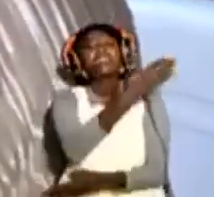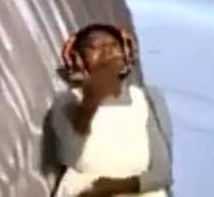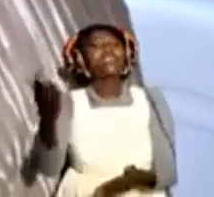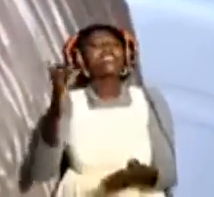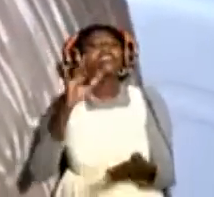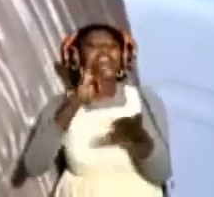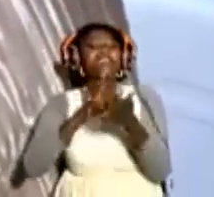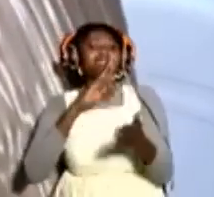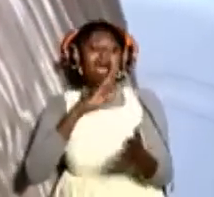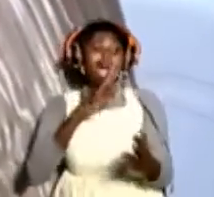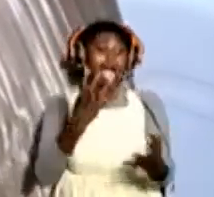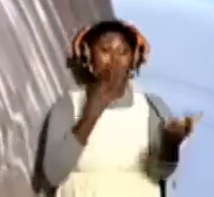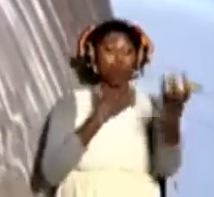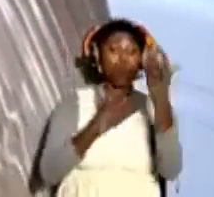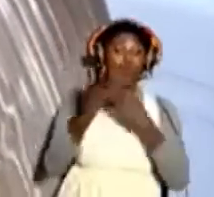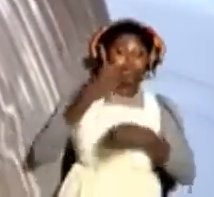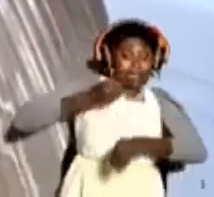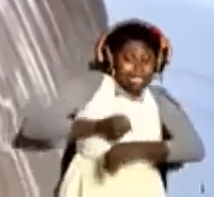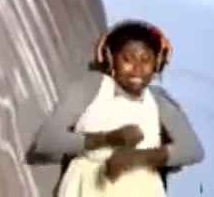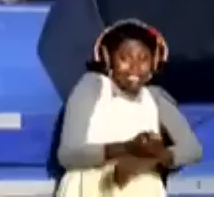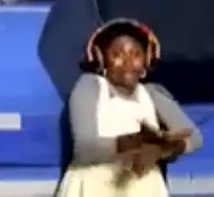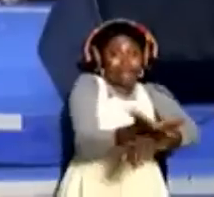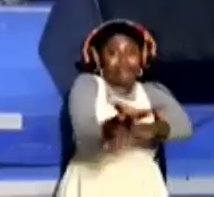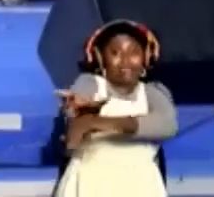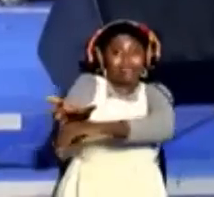things that are corrupting influences,